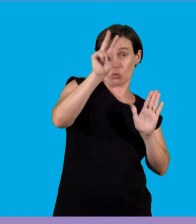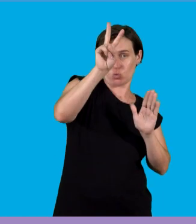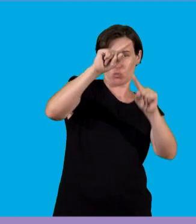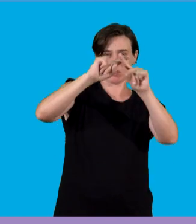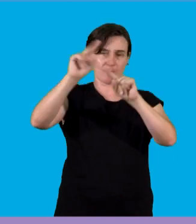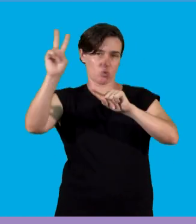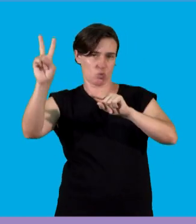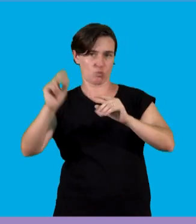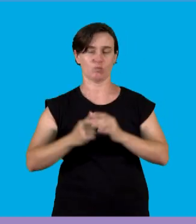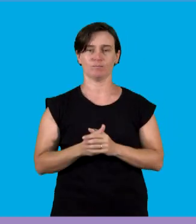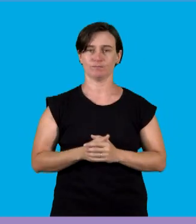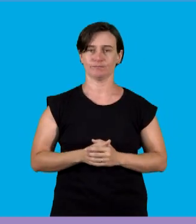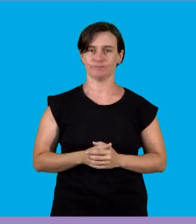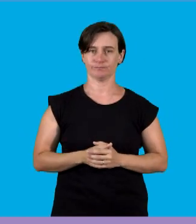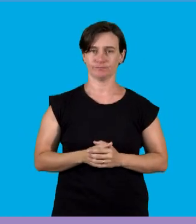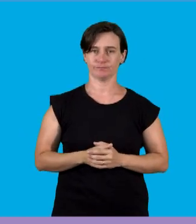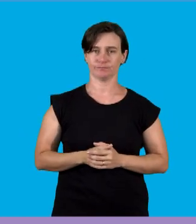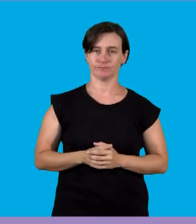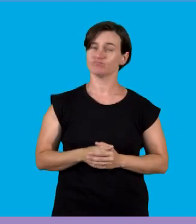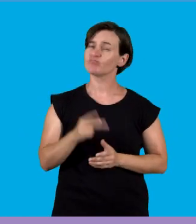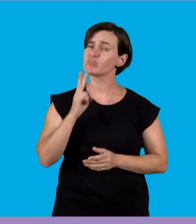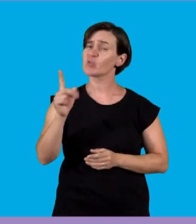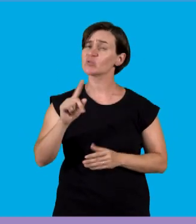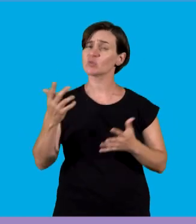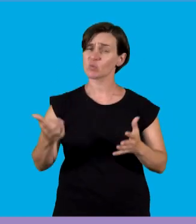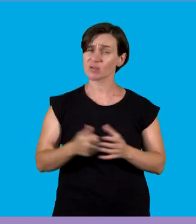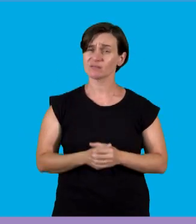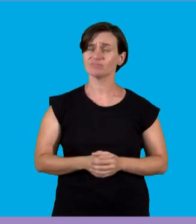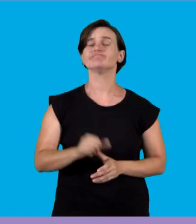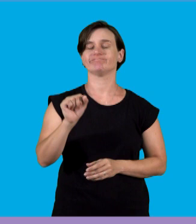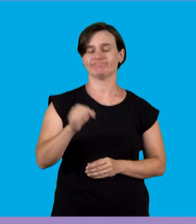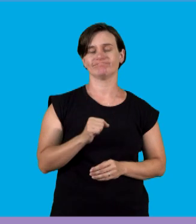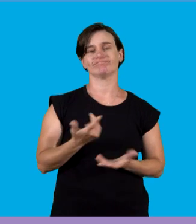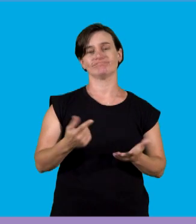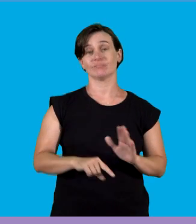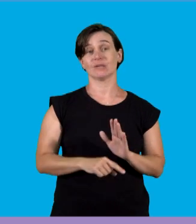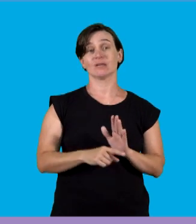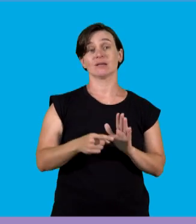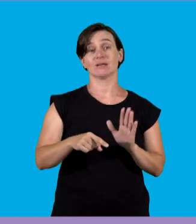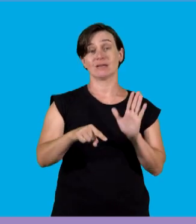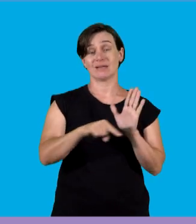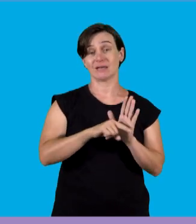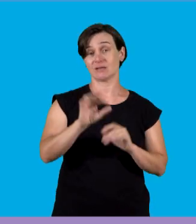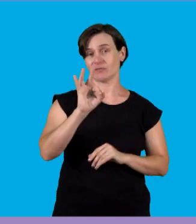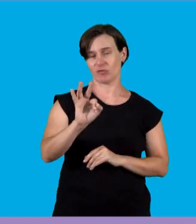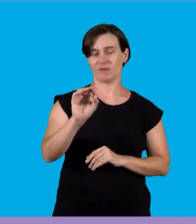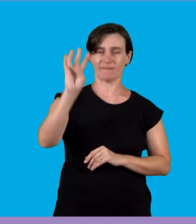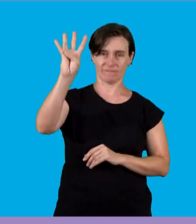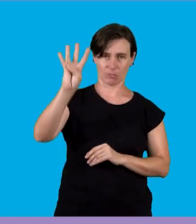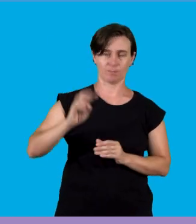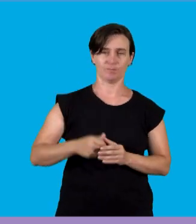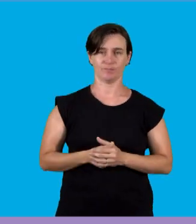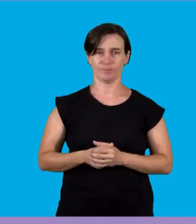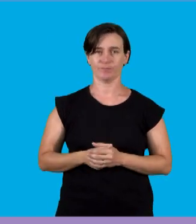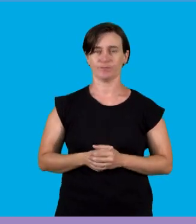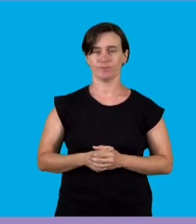we are going to multiply those two exponents. Do you know what the answer is going to be? Yes, it's going to be our